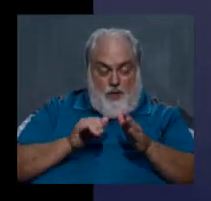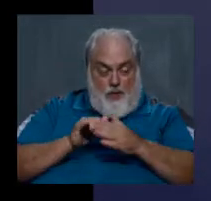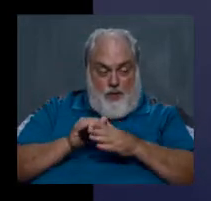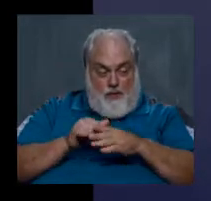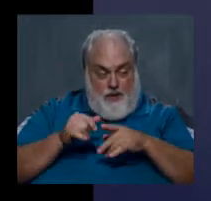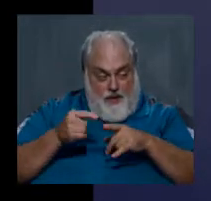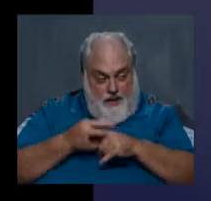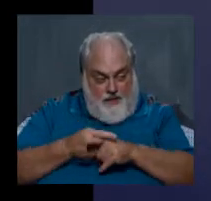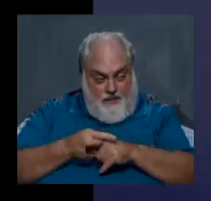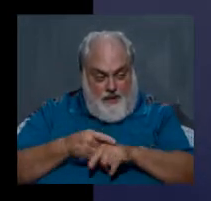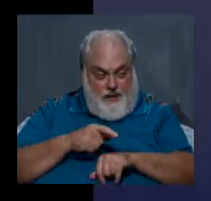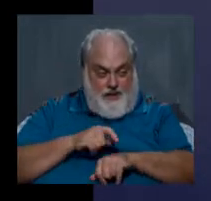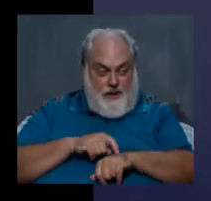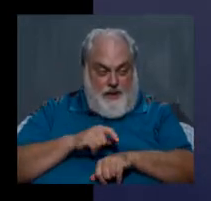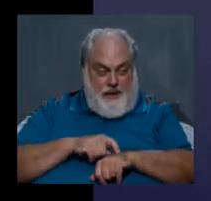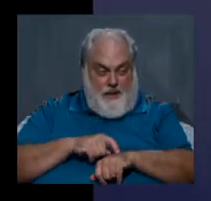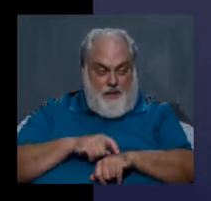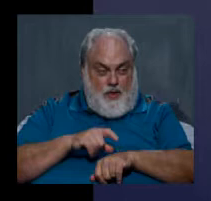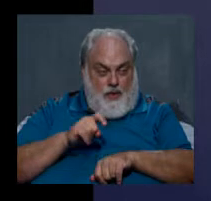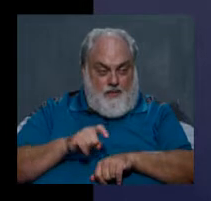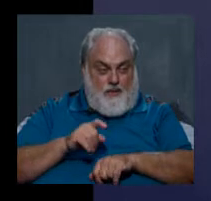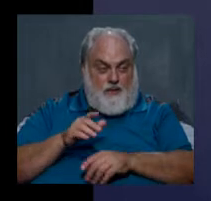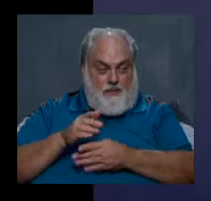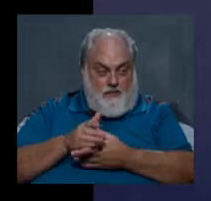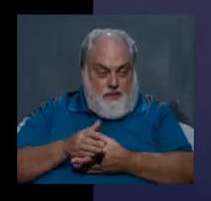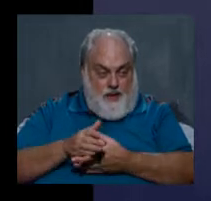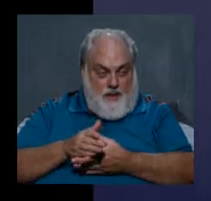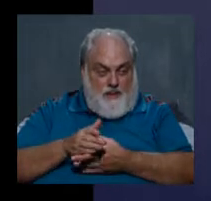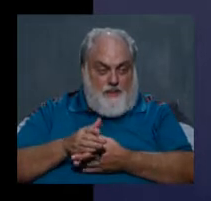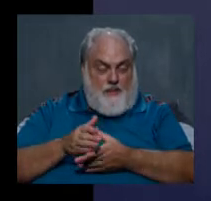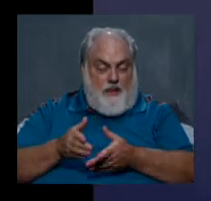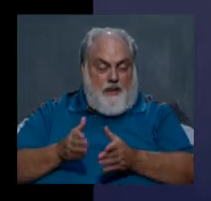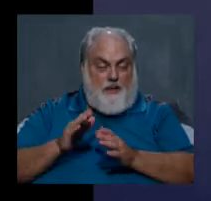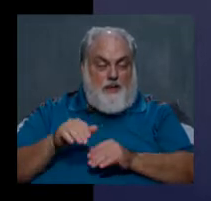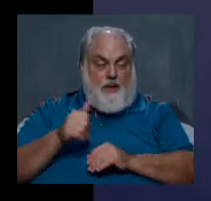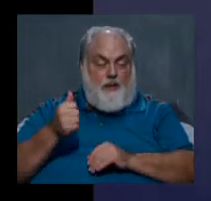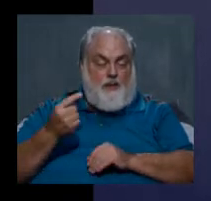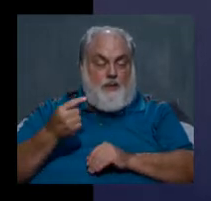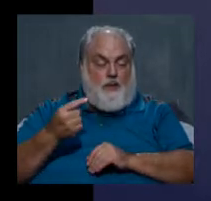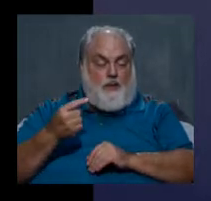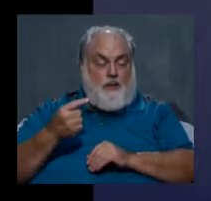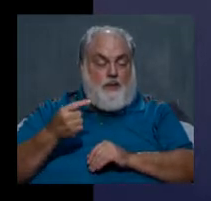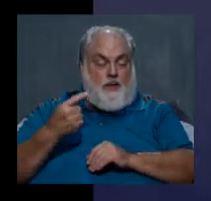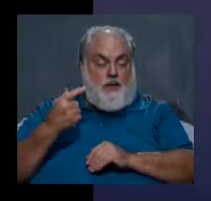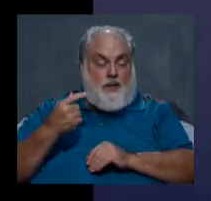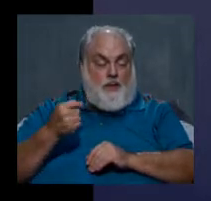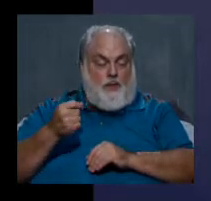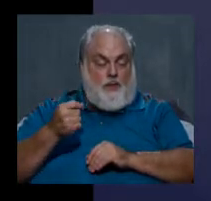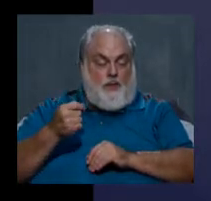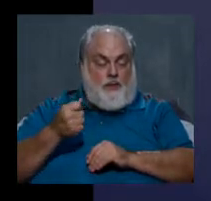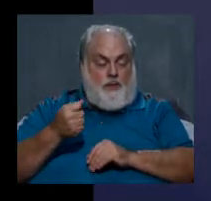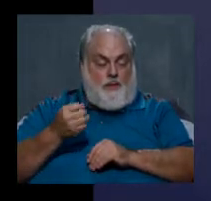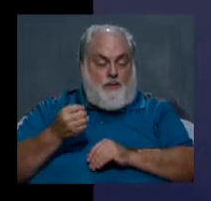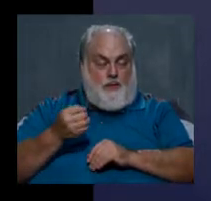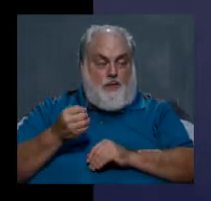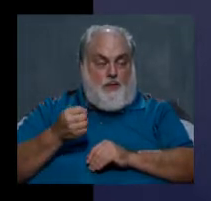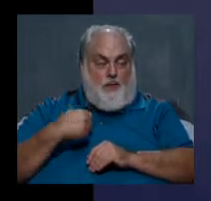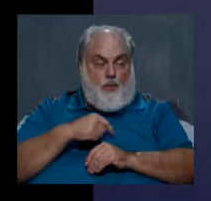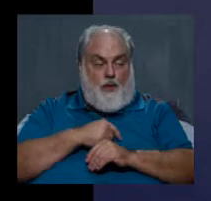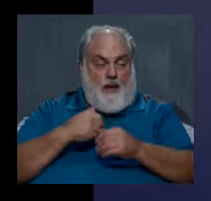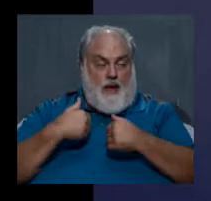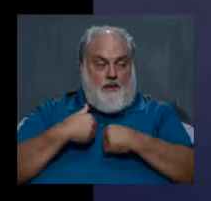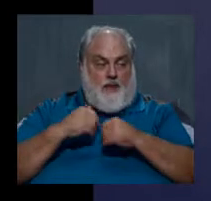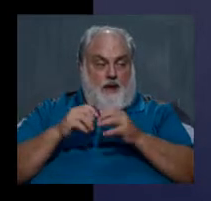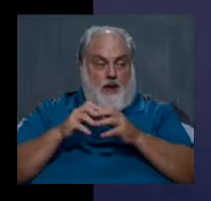movements. That means you have to stop one to let the other go. In addition to this, we have a lot of